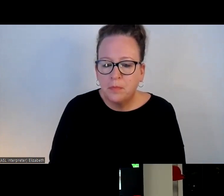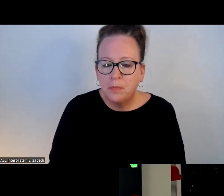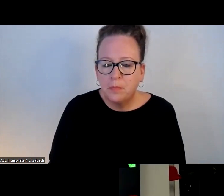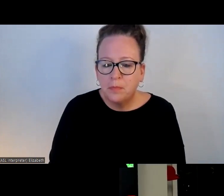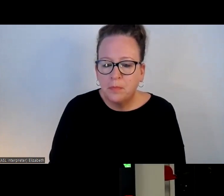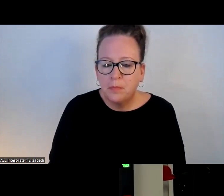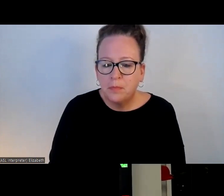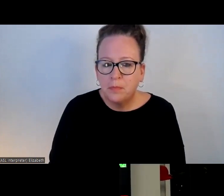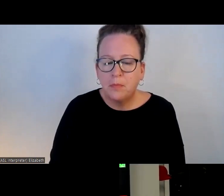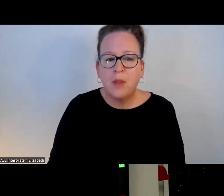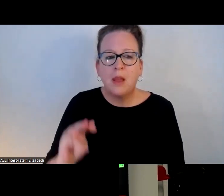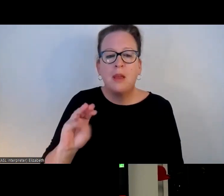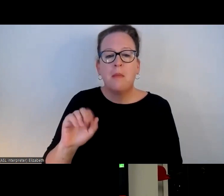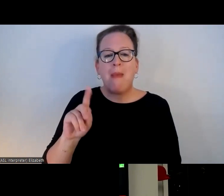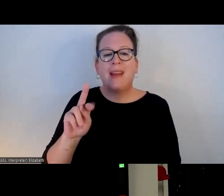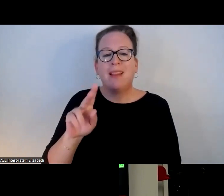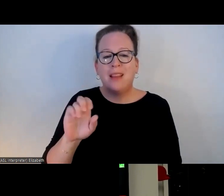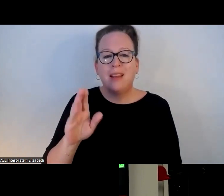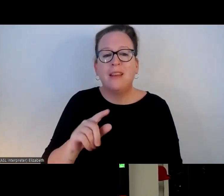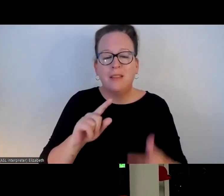Madeline. Oh, Madeline and then Marcos.